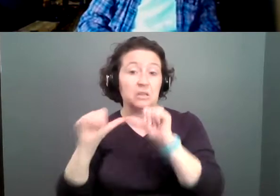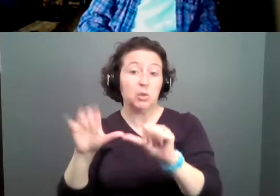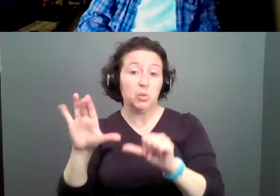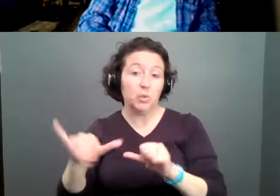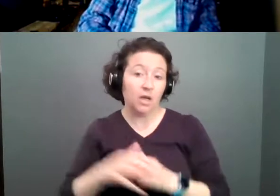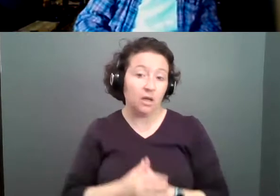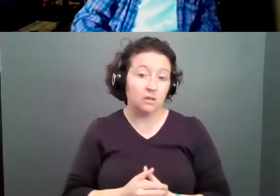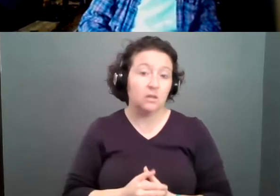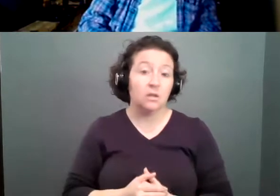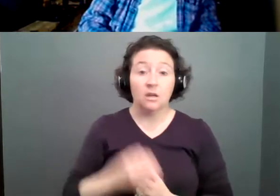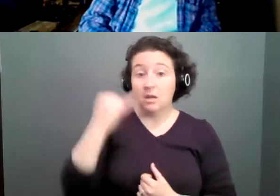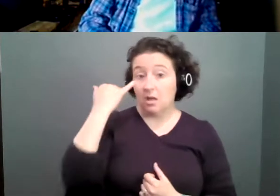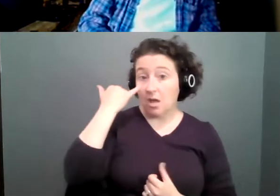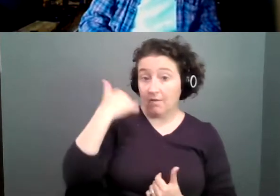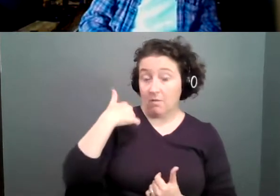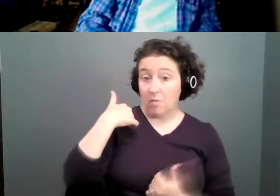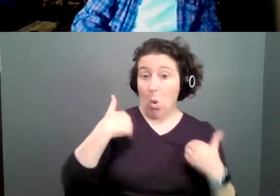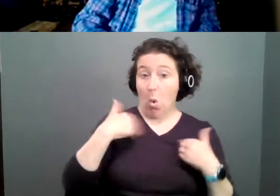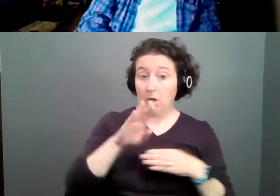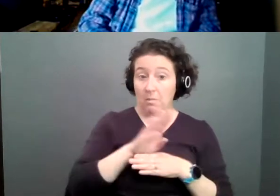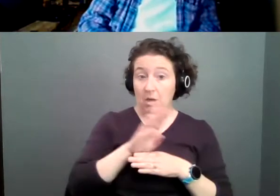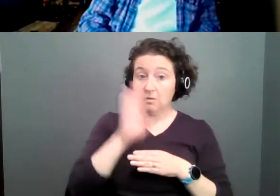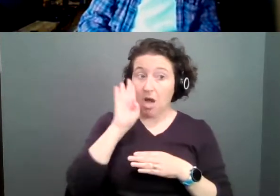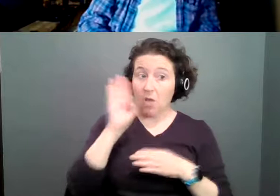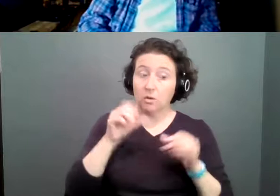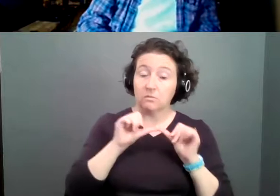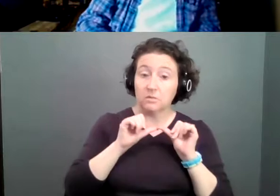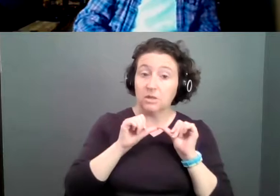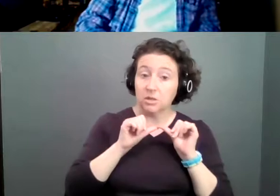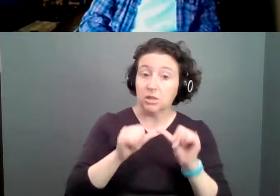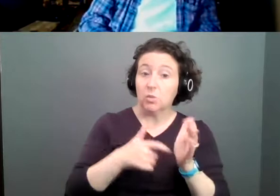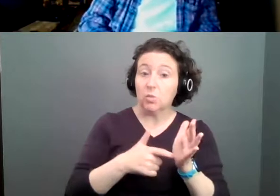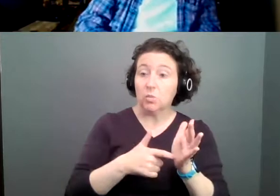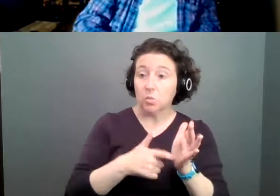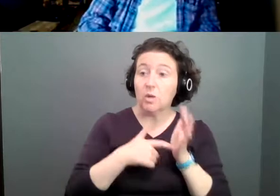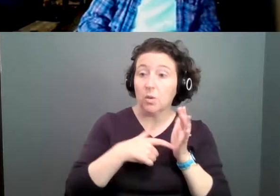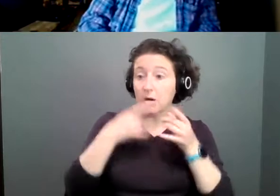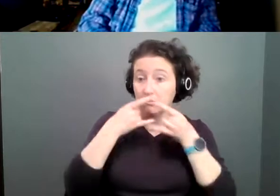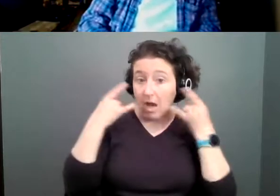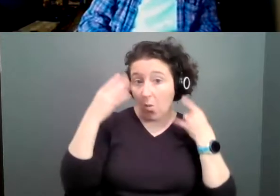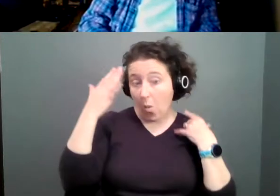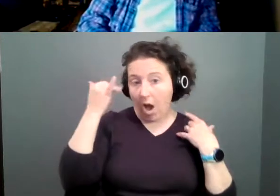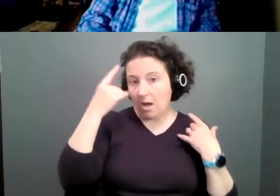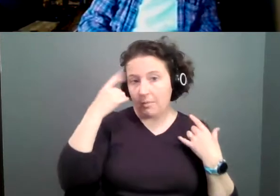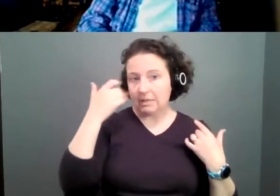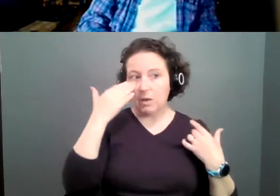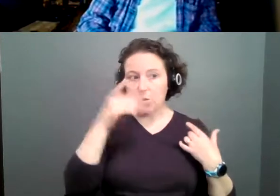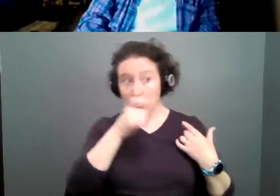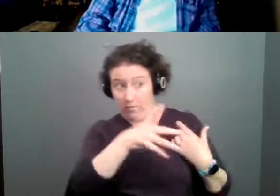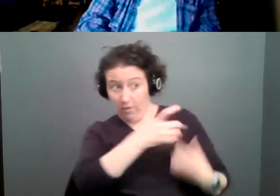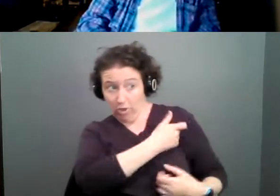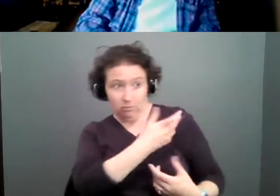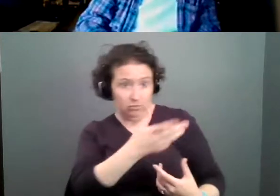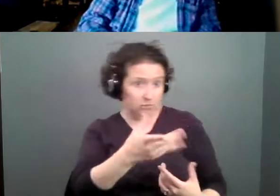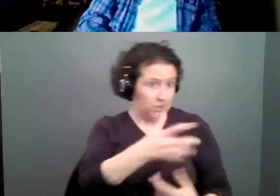so. If I had a business, I would continue requiring masks simply because I don't know who's been vaccinated